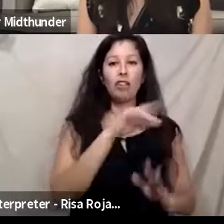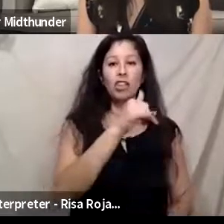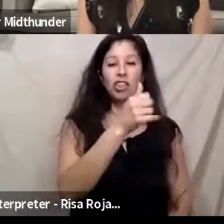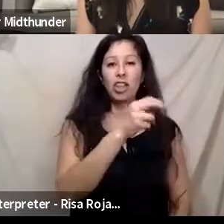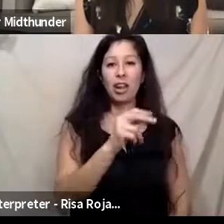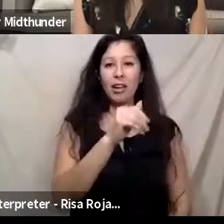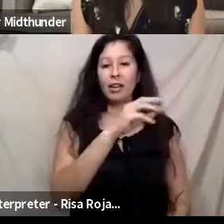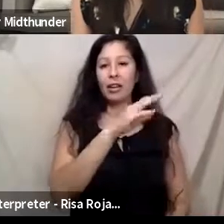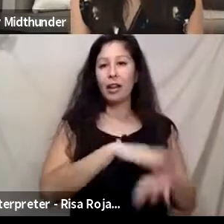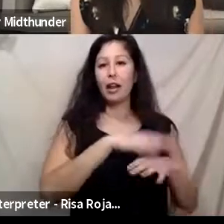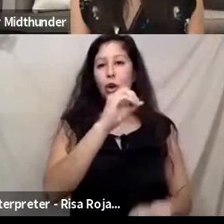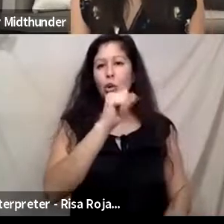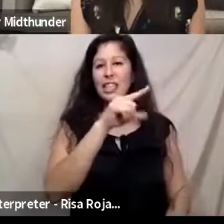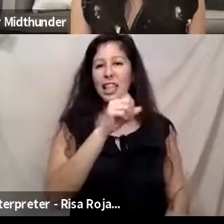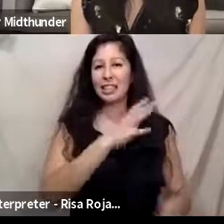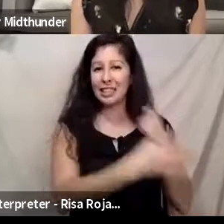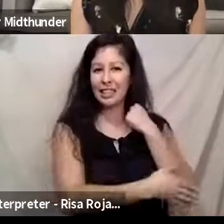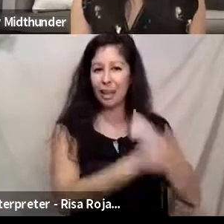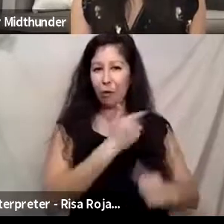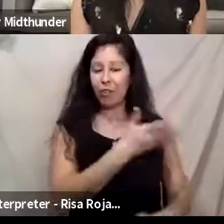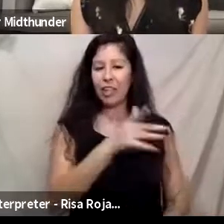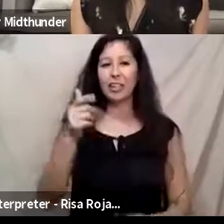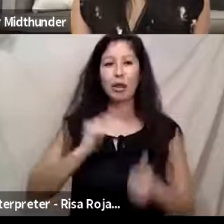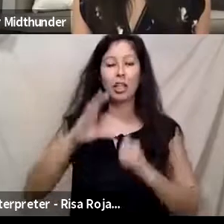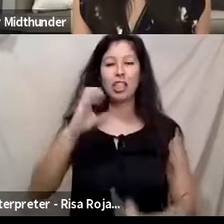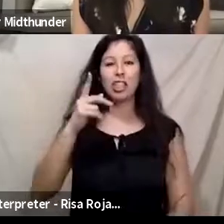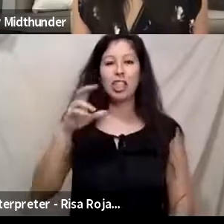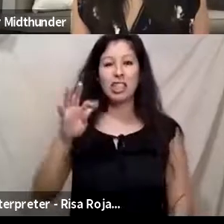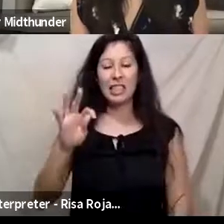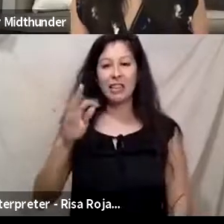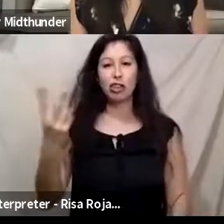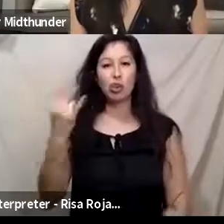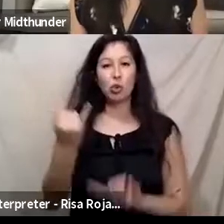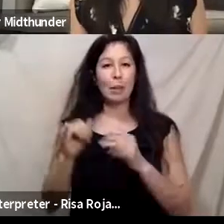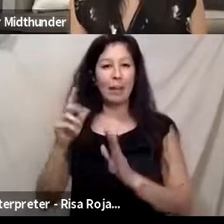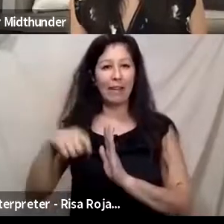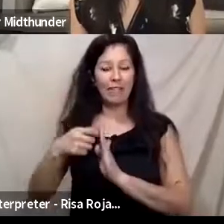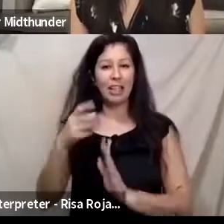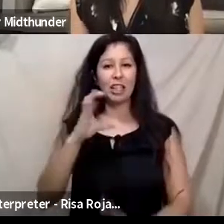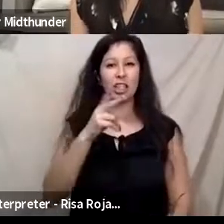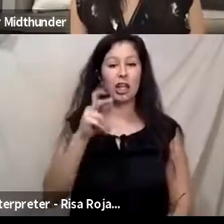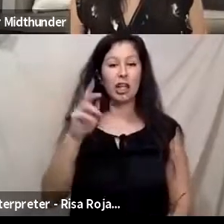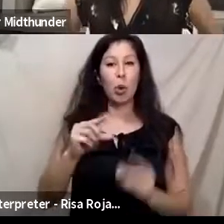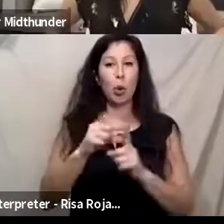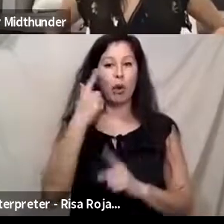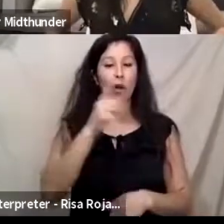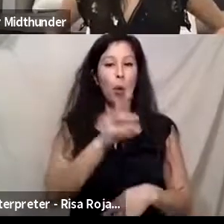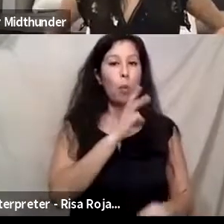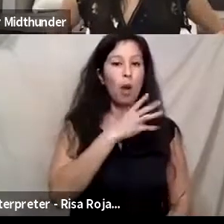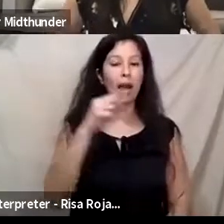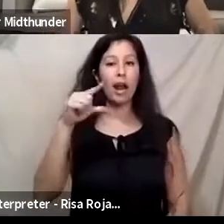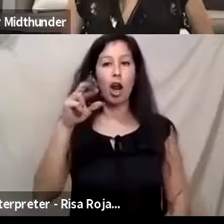August Osage County. She has played Chief Wilma Mankiller in 2 independent films, The Cherokee Word for Water and the Gloria